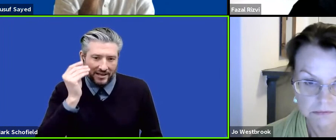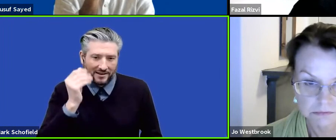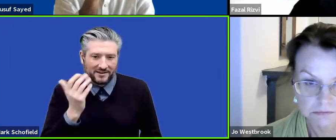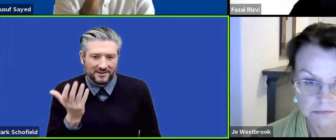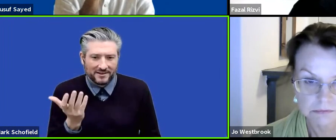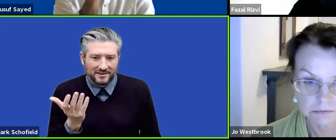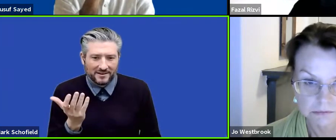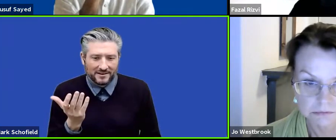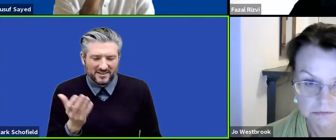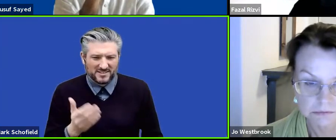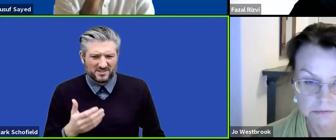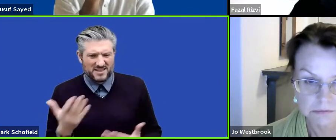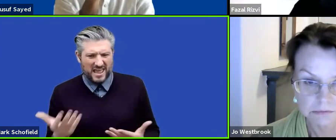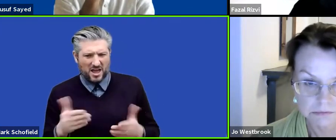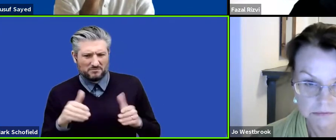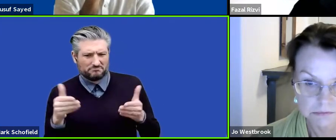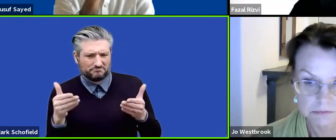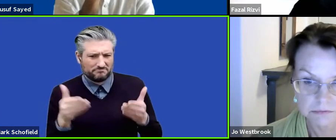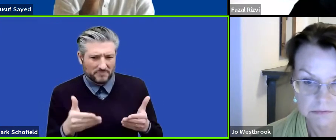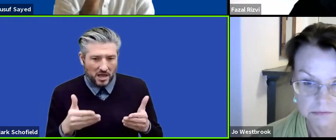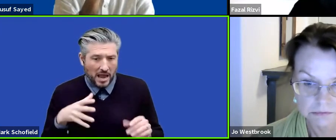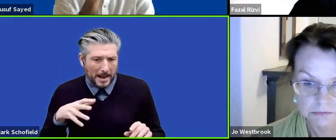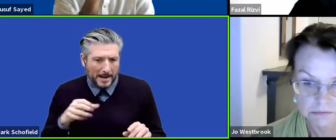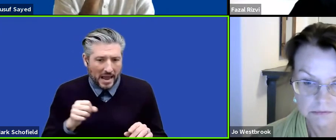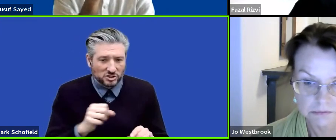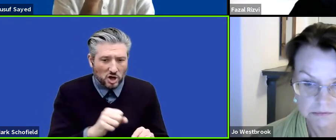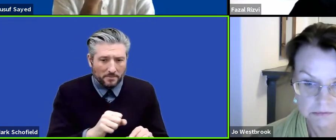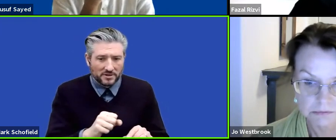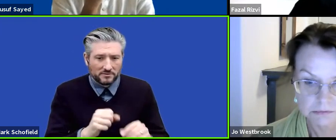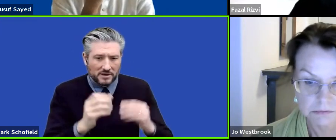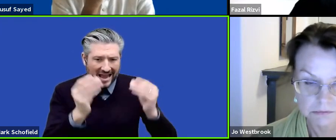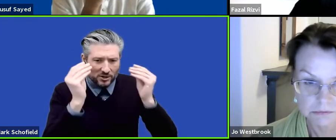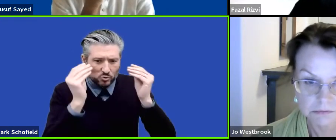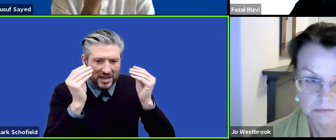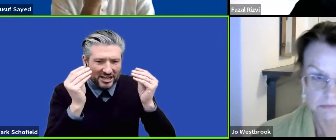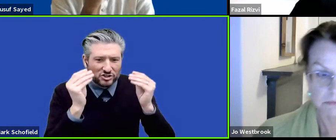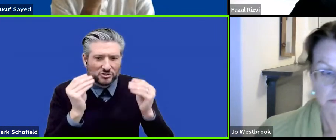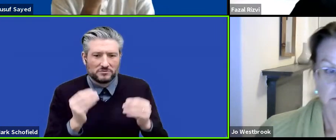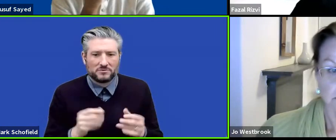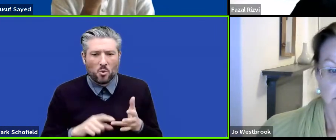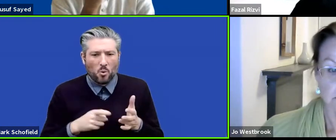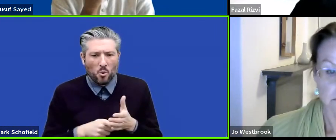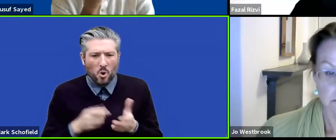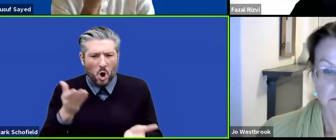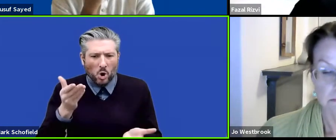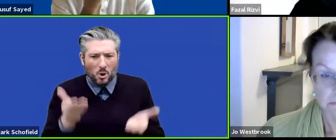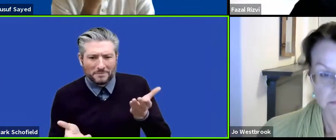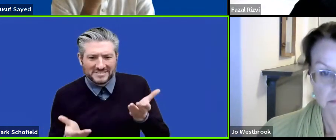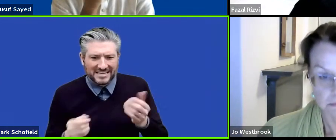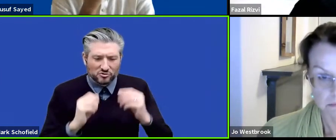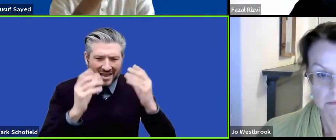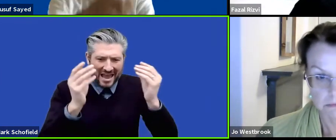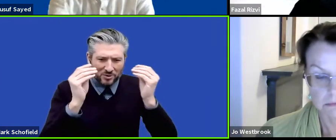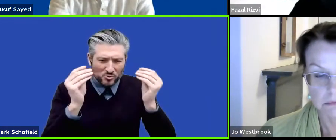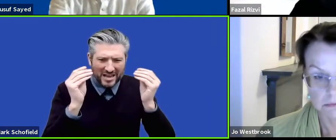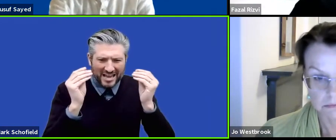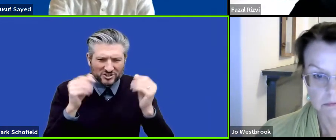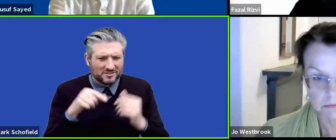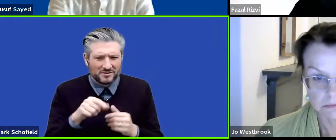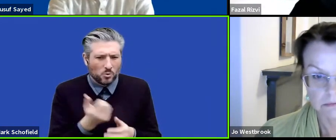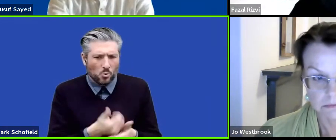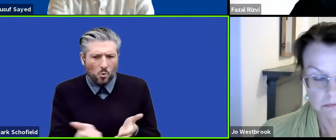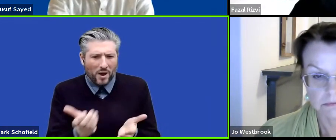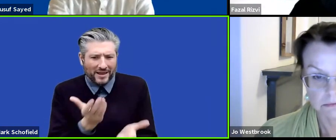catch-up education or compensatory education always focuses on content and commodity rather